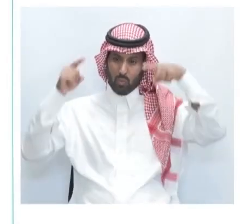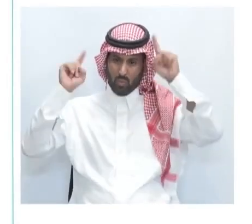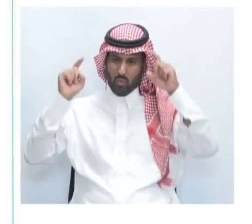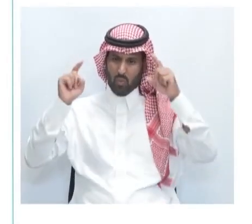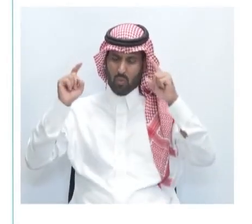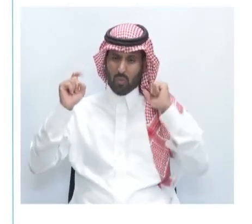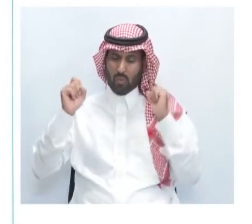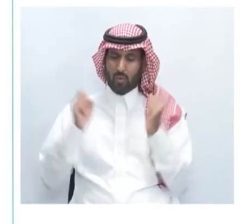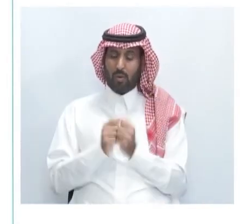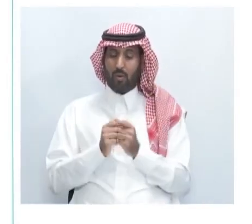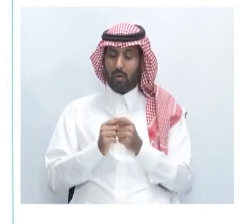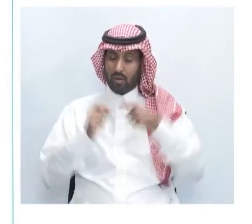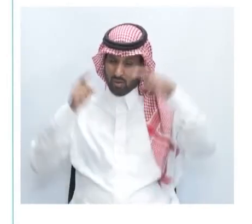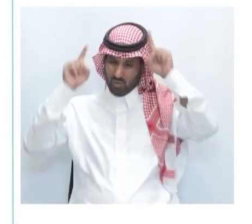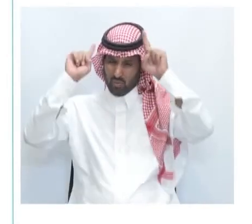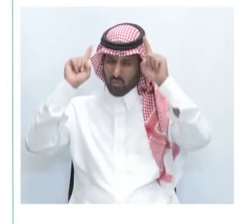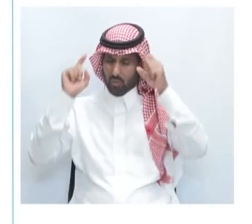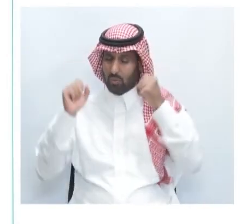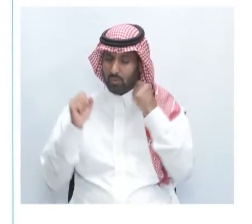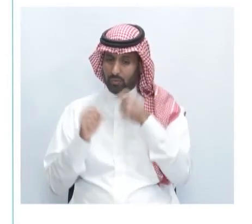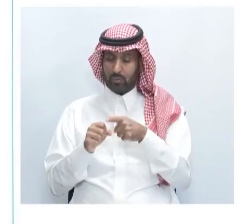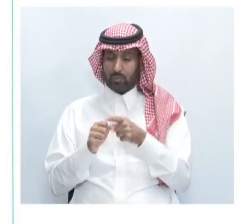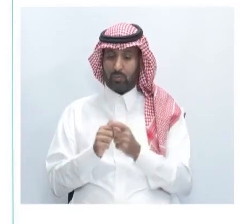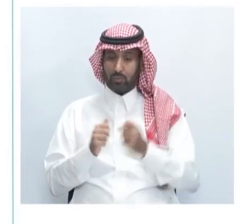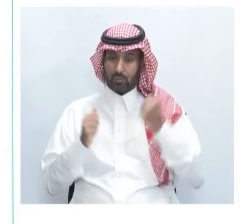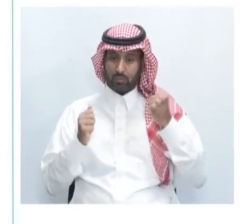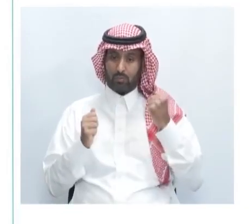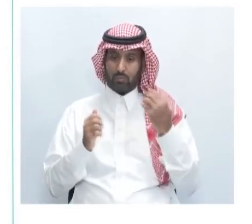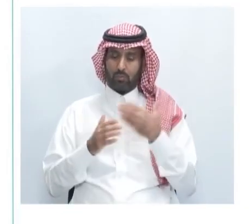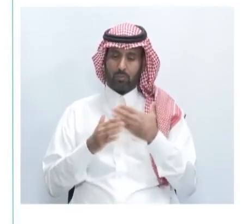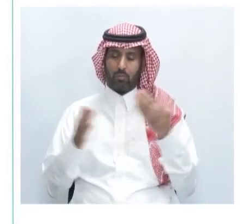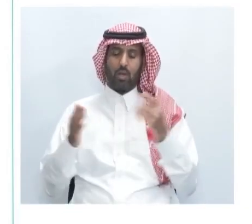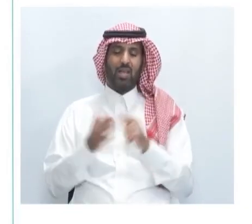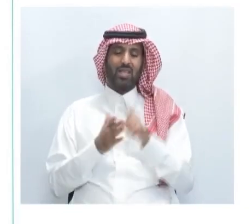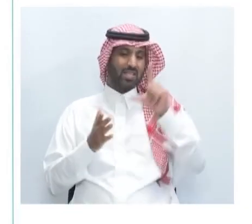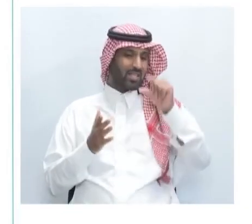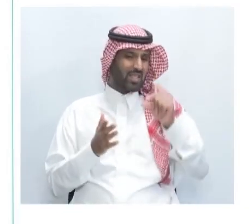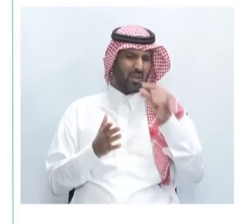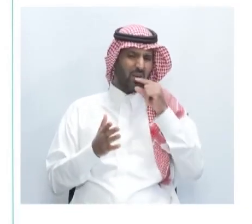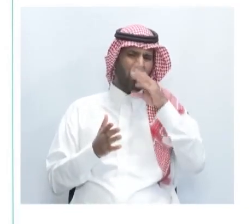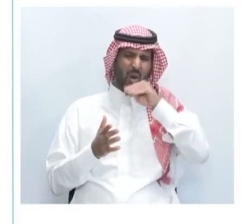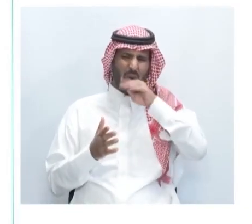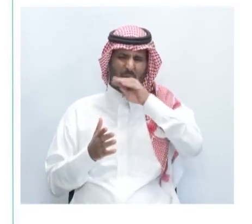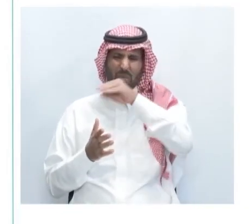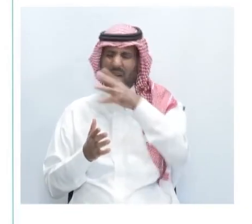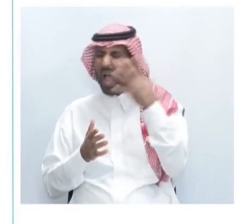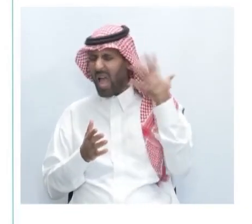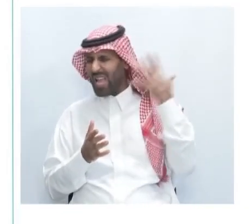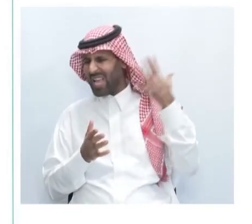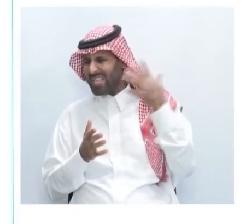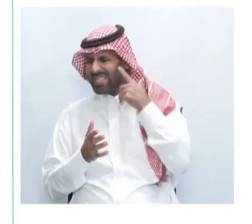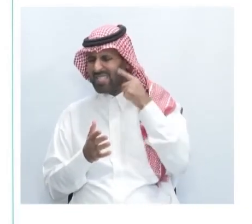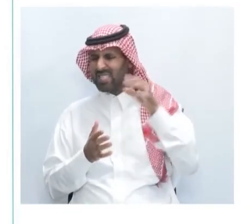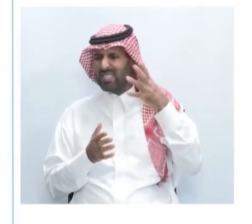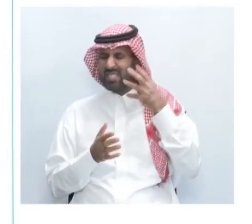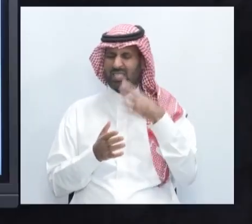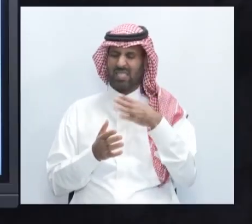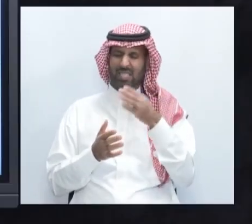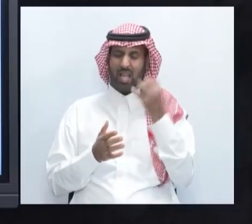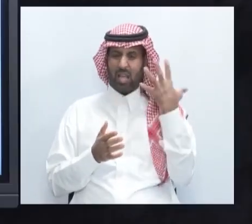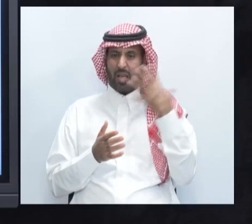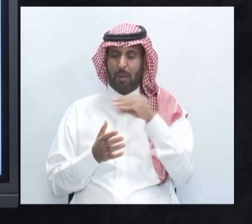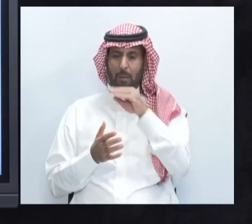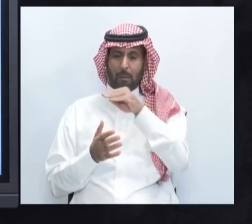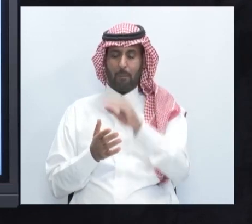and strong. Yes, it's the bull. Excellent. Okay, it's small and noisy. The sound is what?